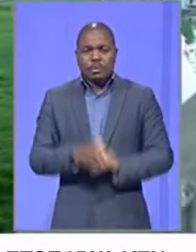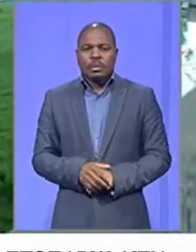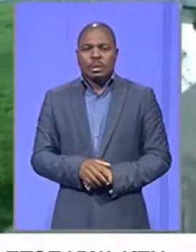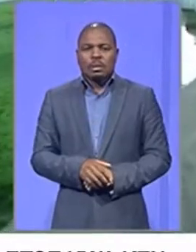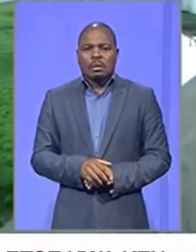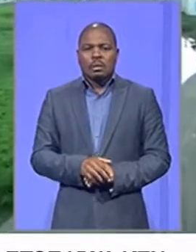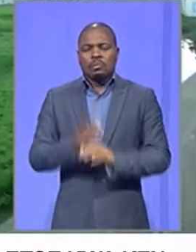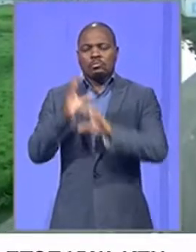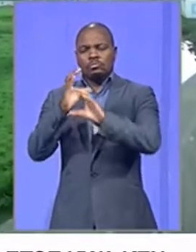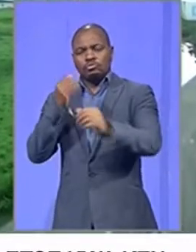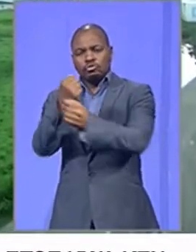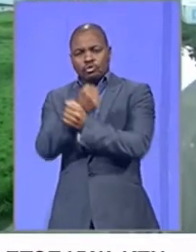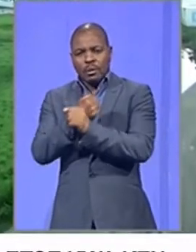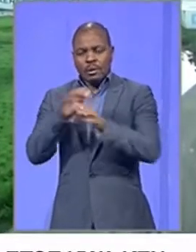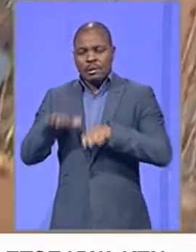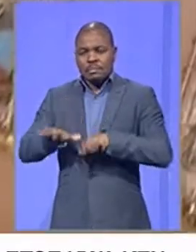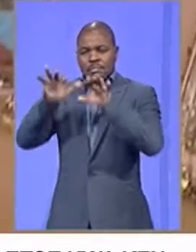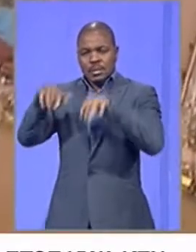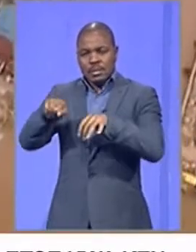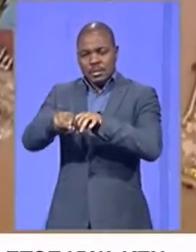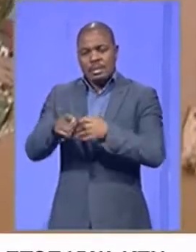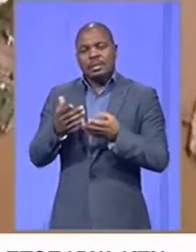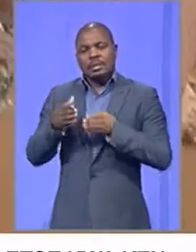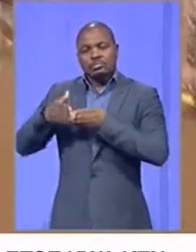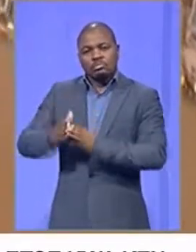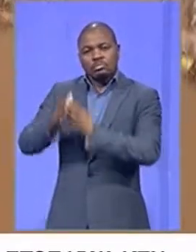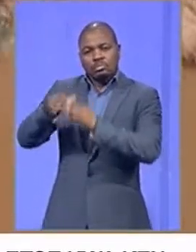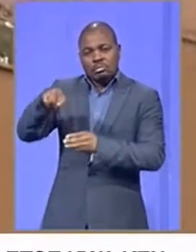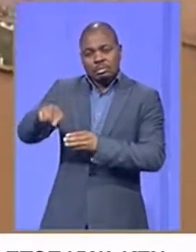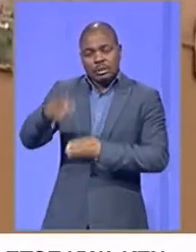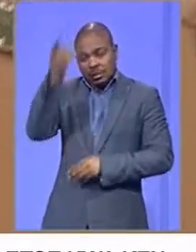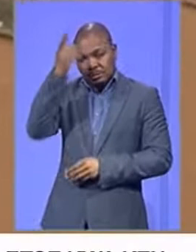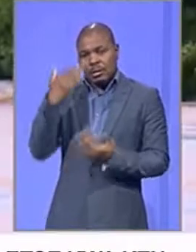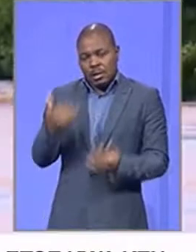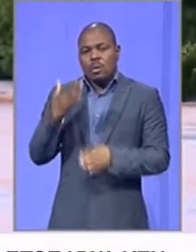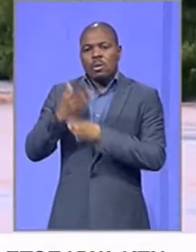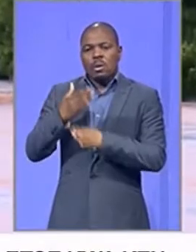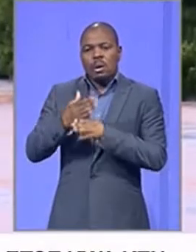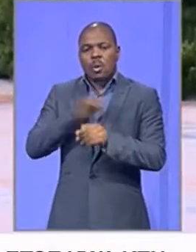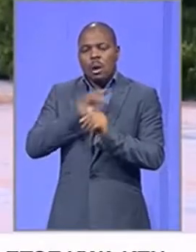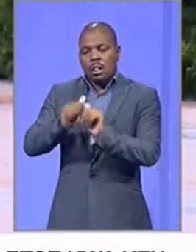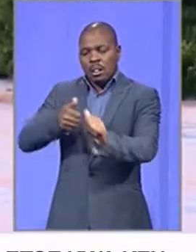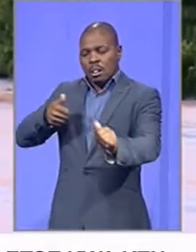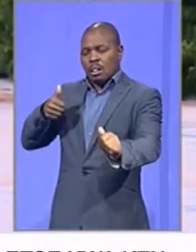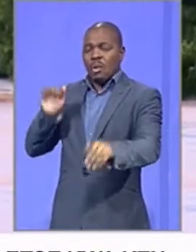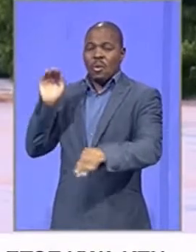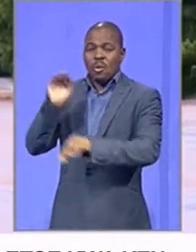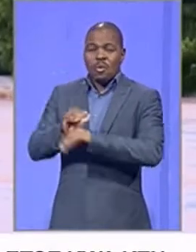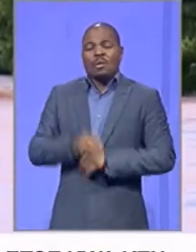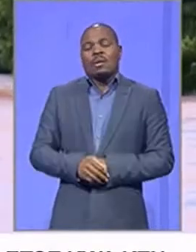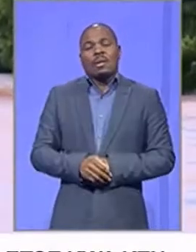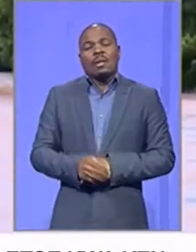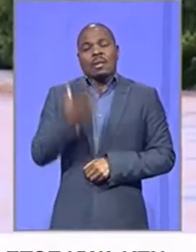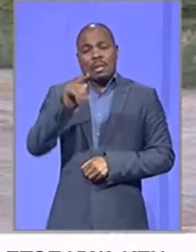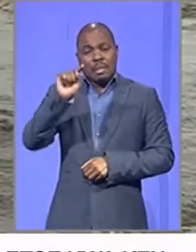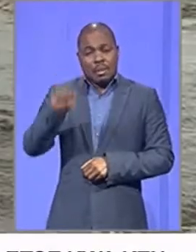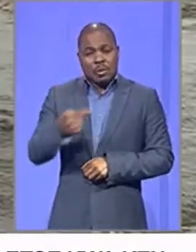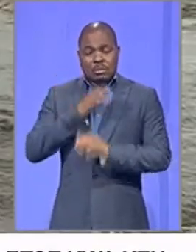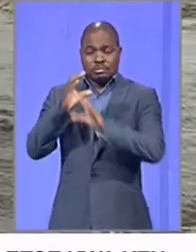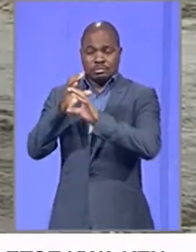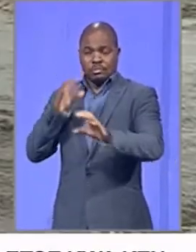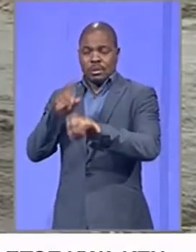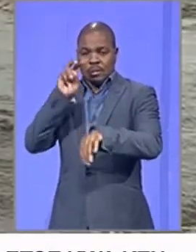a di-container kwa boemelakepe jwa Durban lona a simolotse go dira ka tshalelo morago ya di-container di le 9,000 tse di solofetsweng